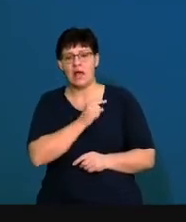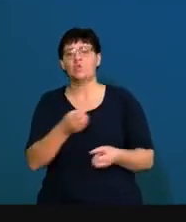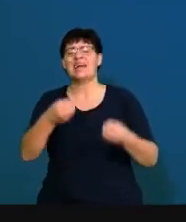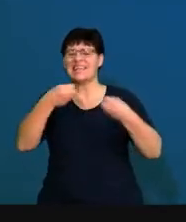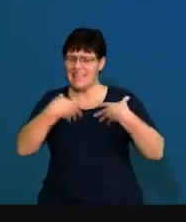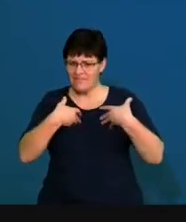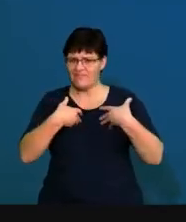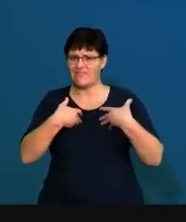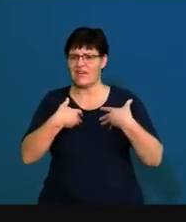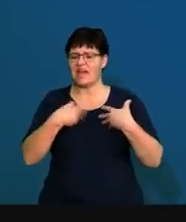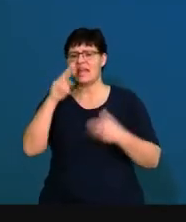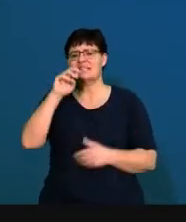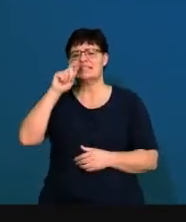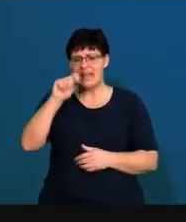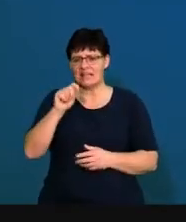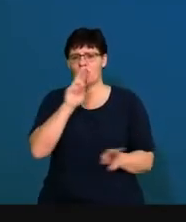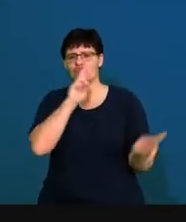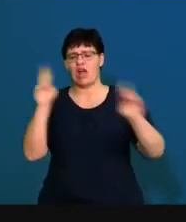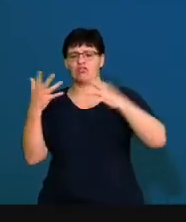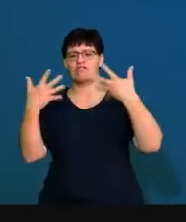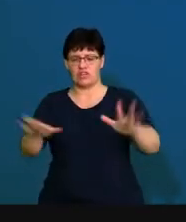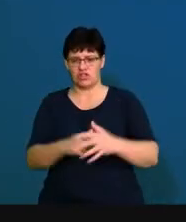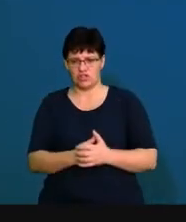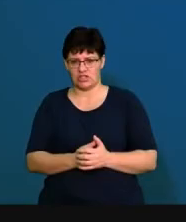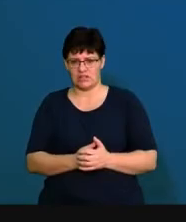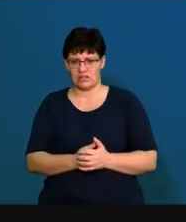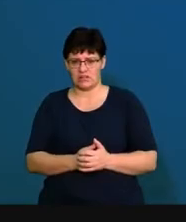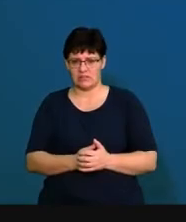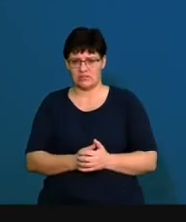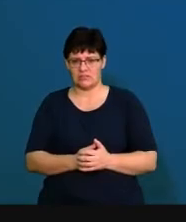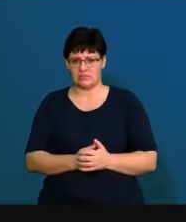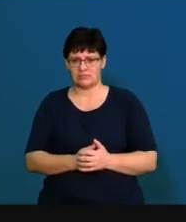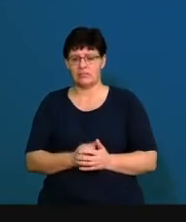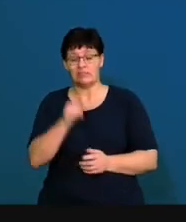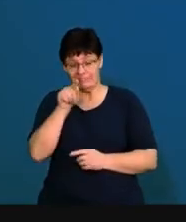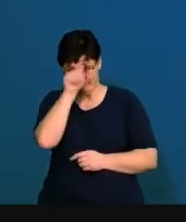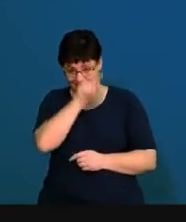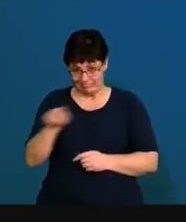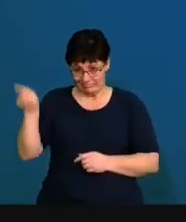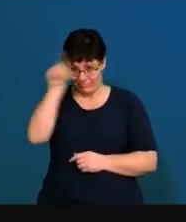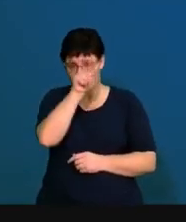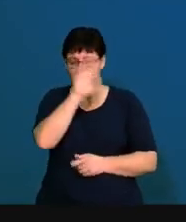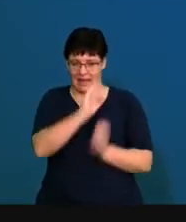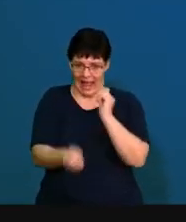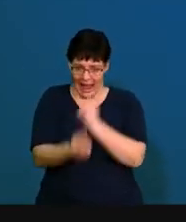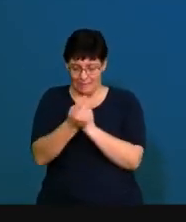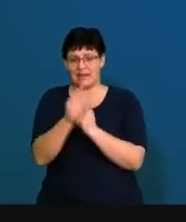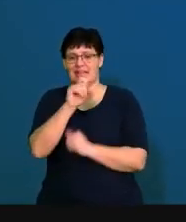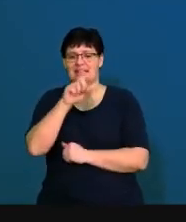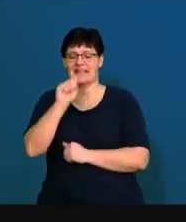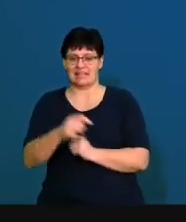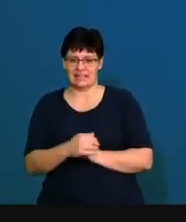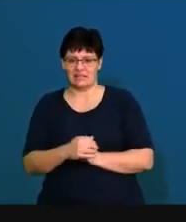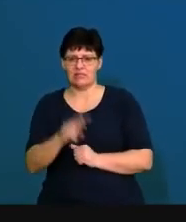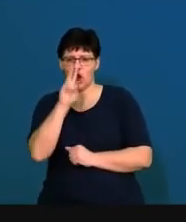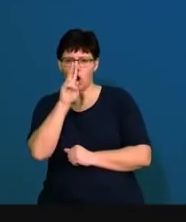Because we are given the net cell reaction. So that's the net reaction, okay, which takes place in this electrochemical cell.